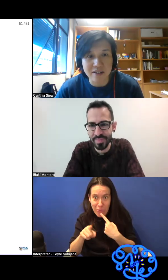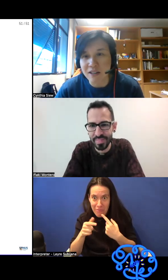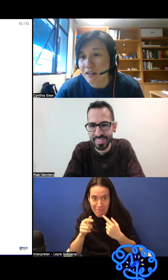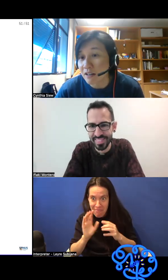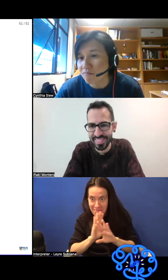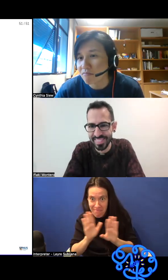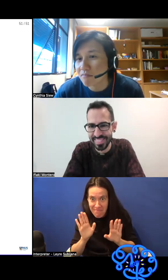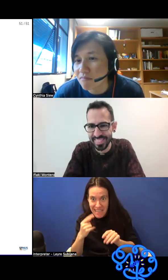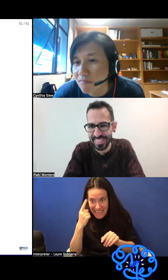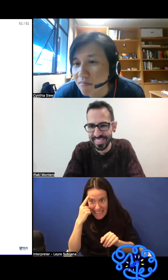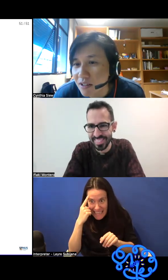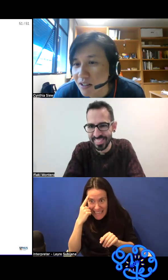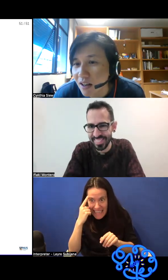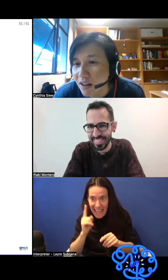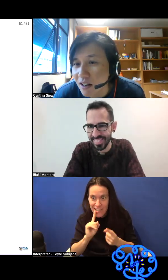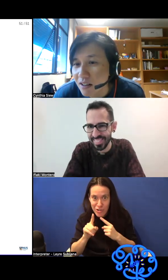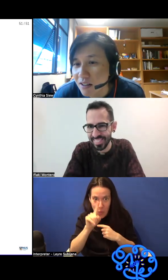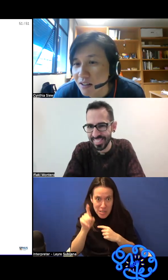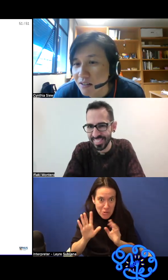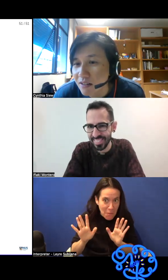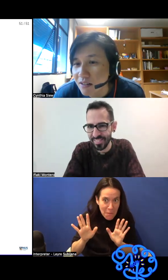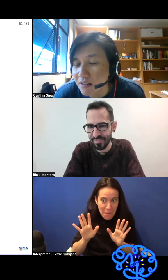yes, I mean, and